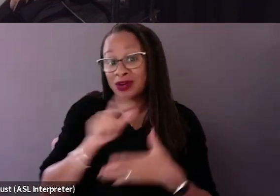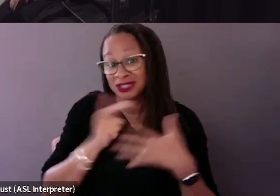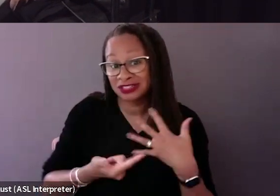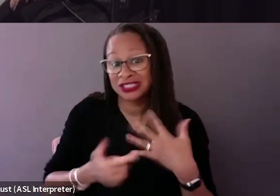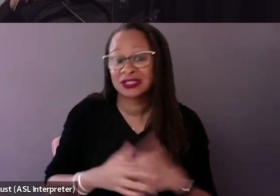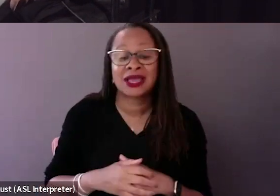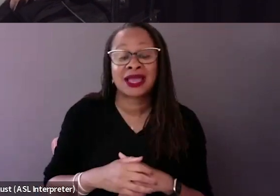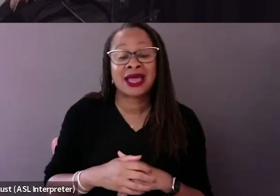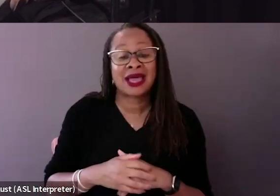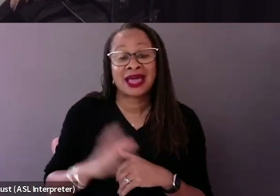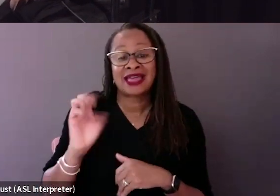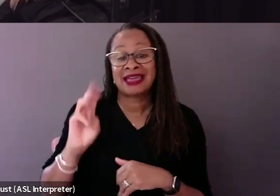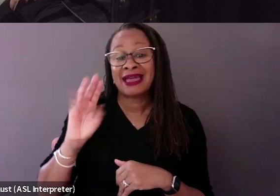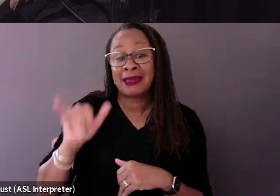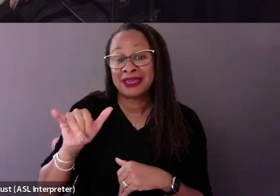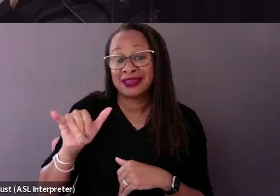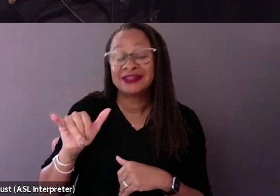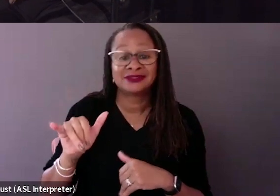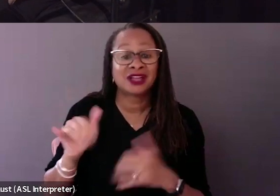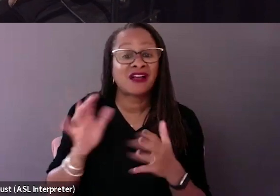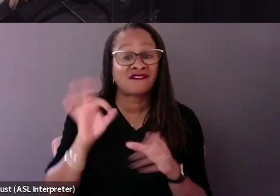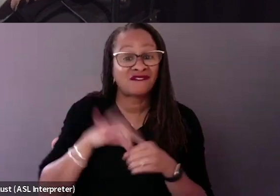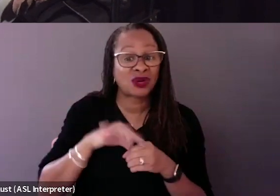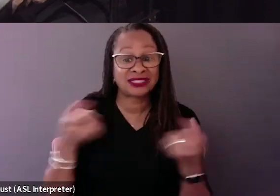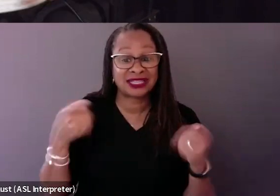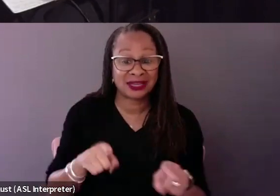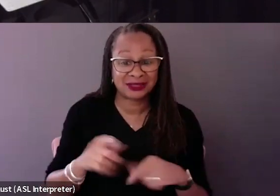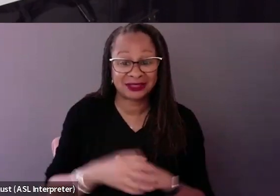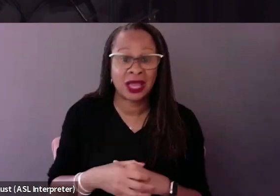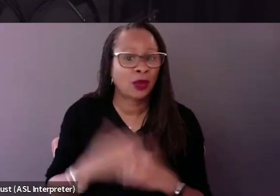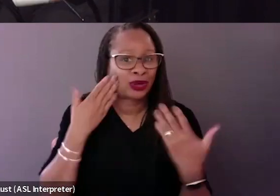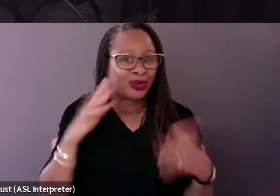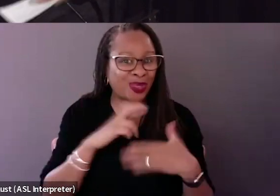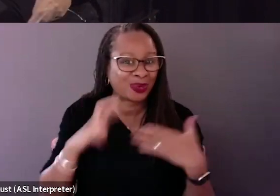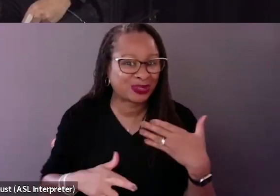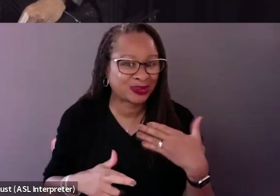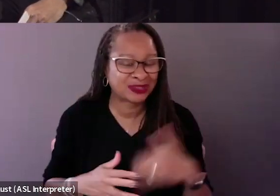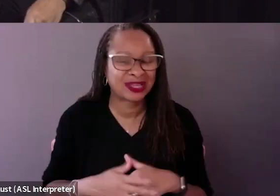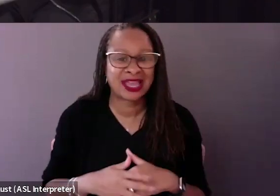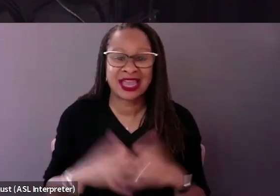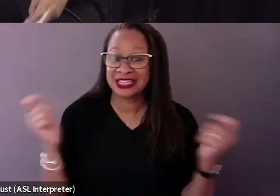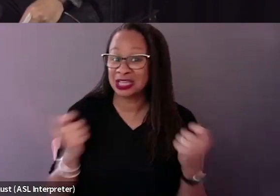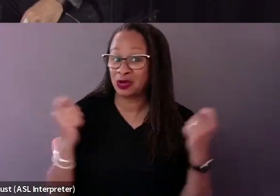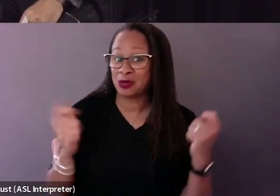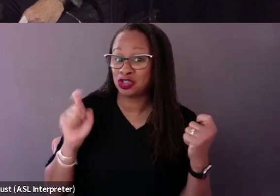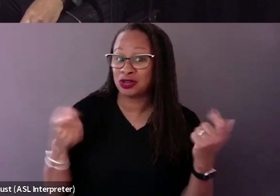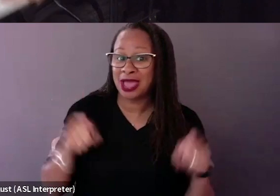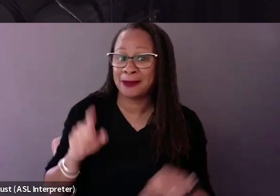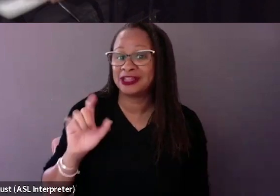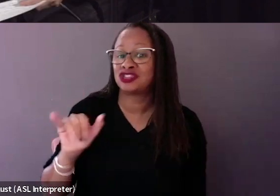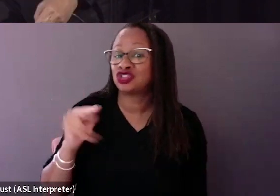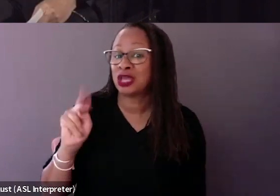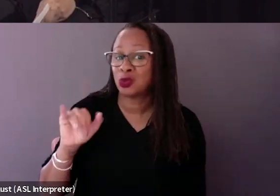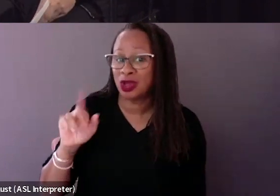The Emmy voting has actually happened. We don't know the results. The ceremony is supposed to happen in January. We'll see if that